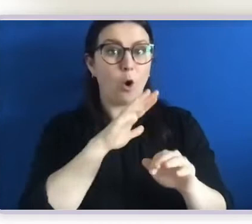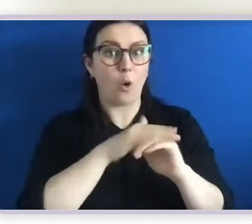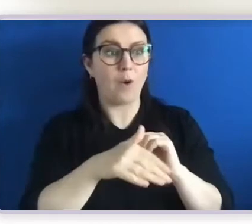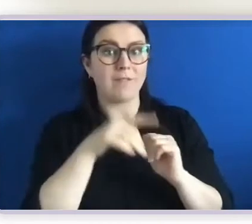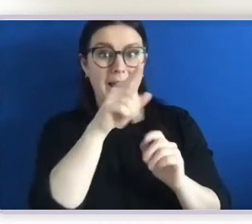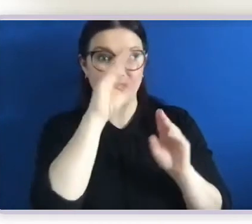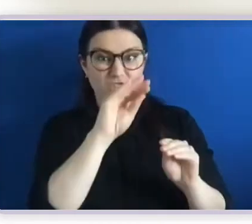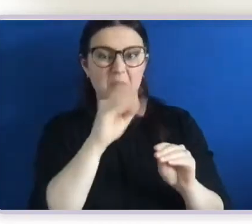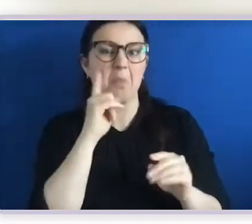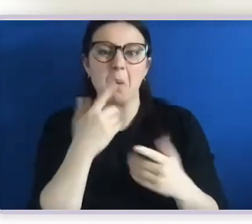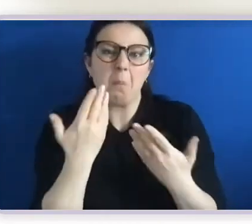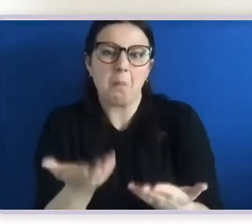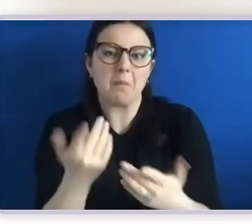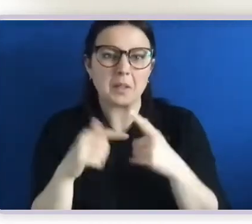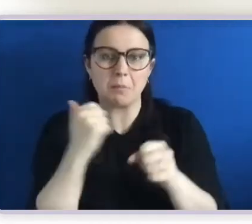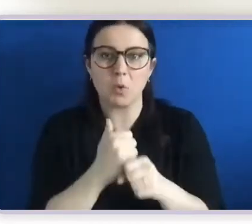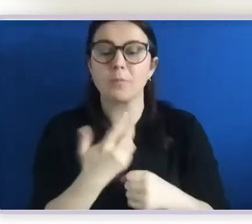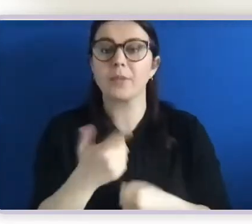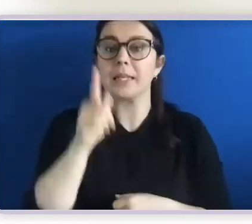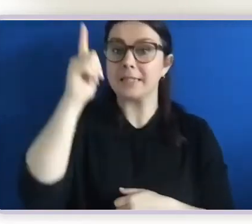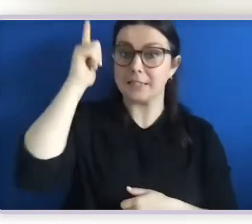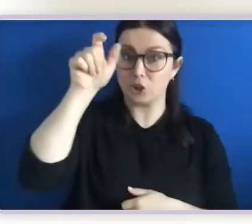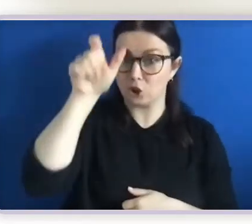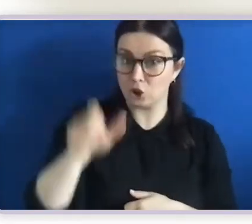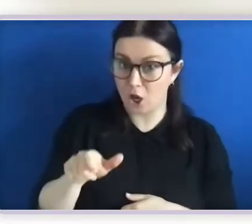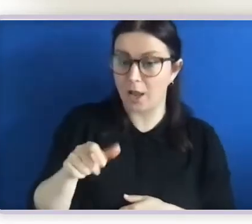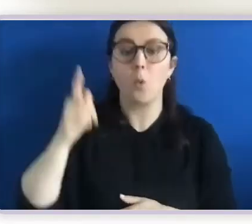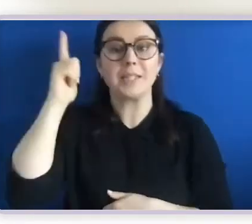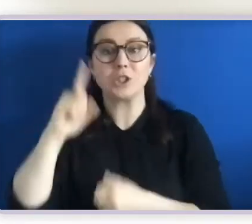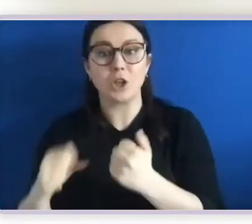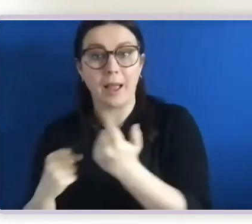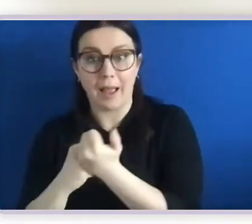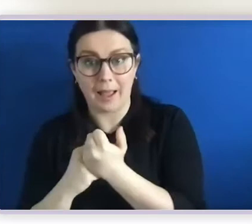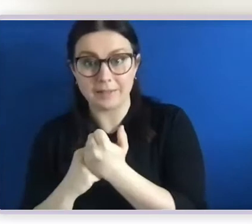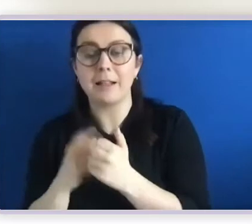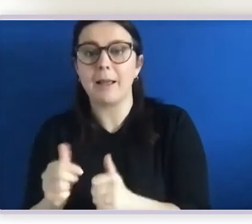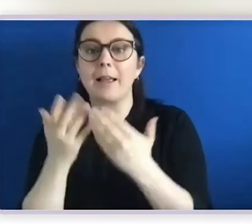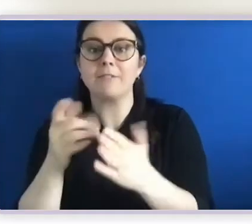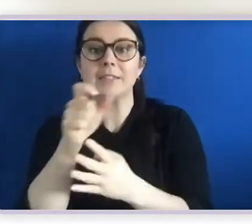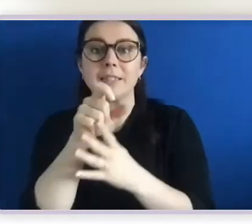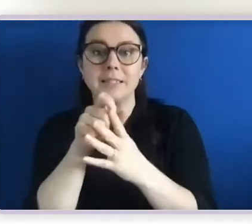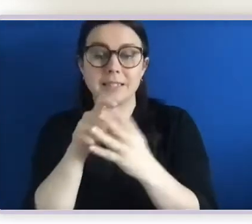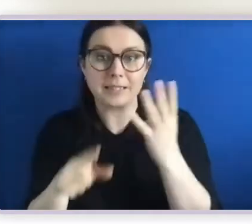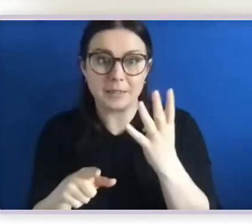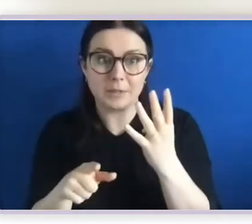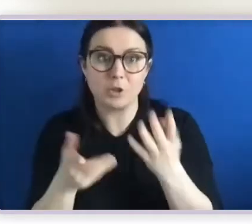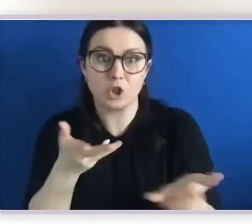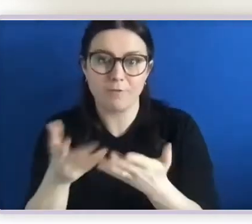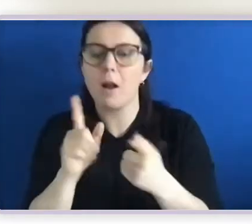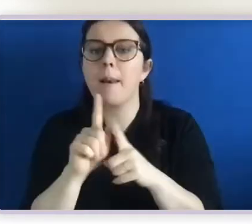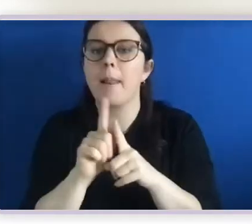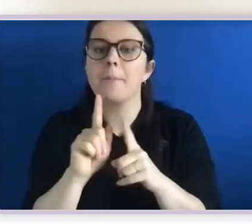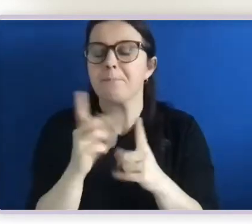a teacher or teacher's aide providing disability services, or providing, say, education